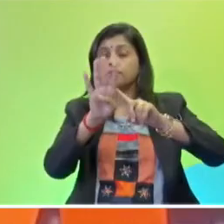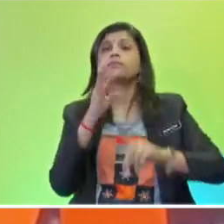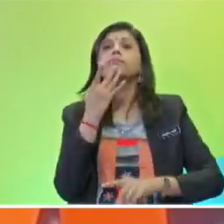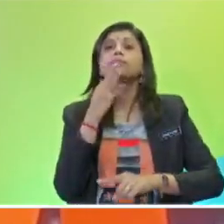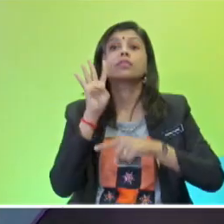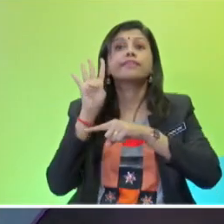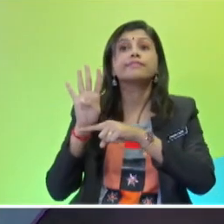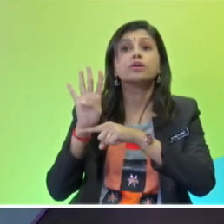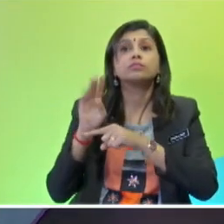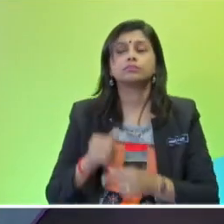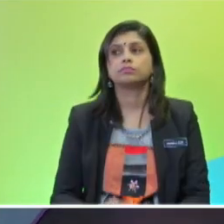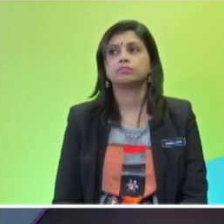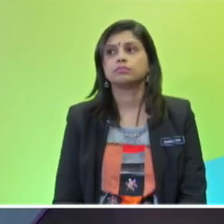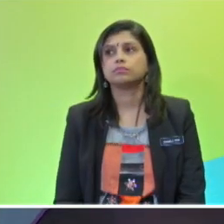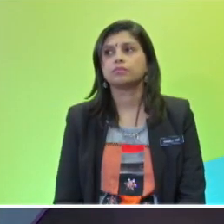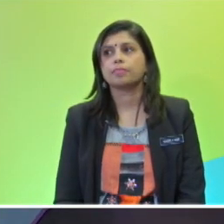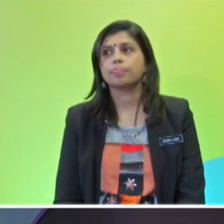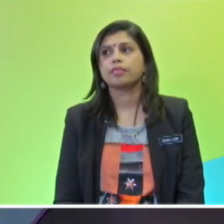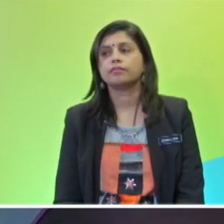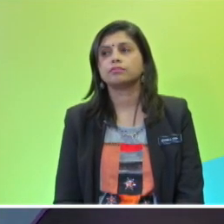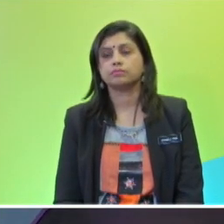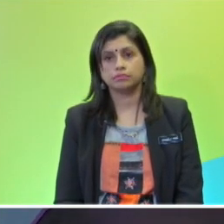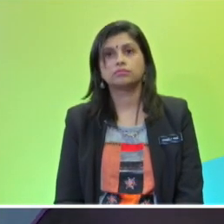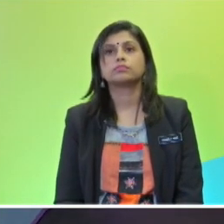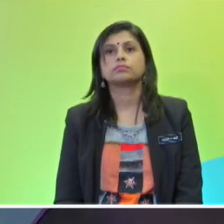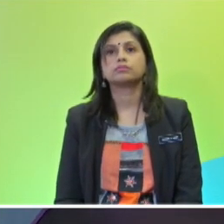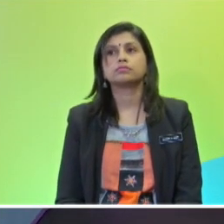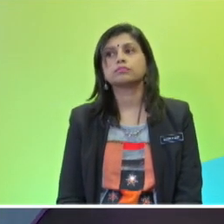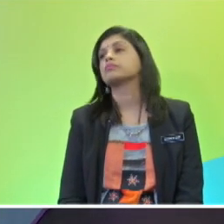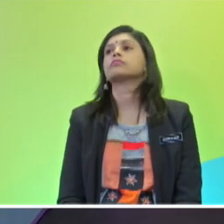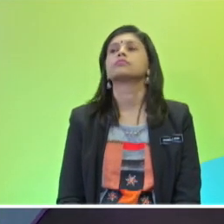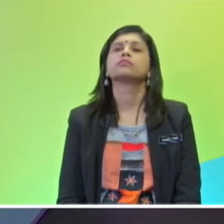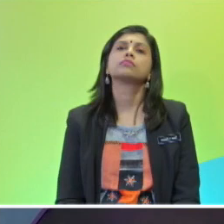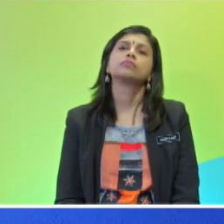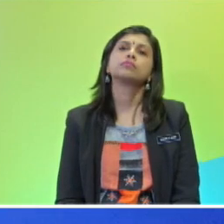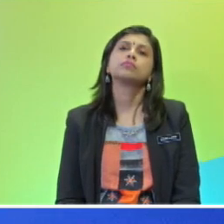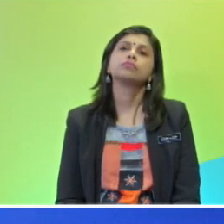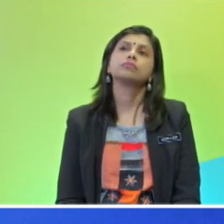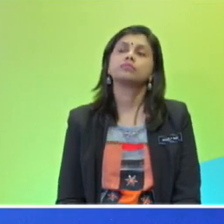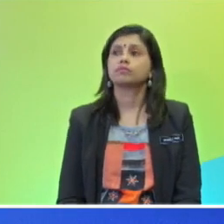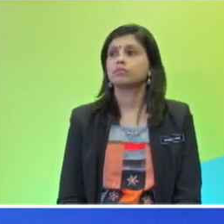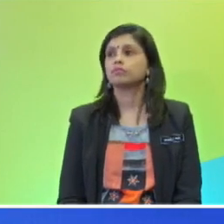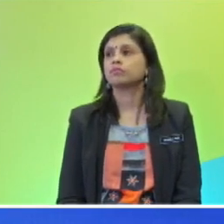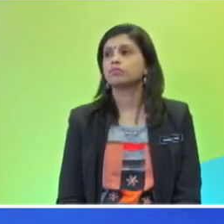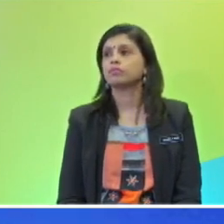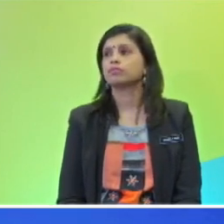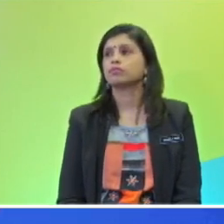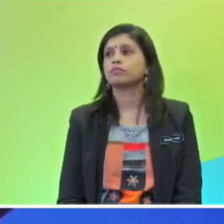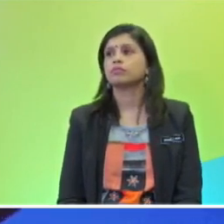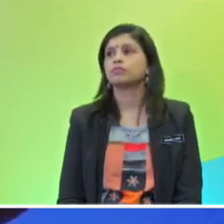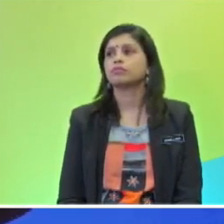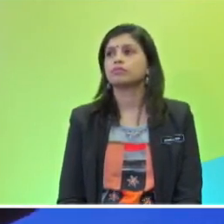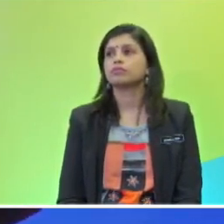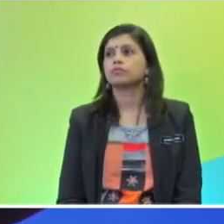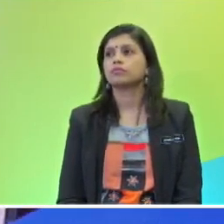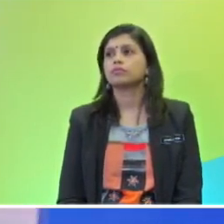Okay. Okay, so here, can you show the 4 this is out 4 of out of 5? 5. Okay, it's okay. Okay. But you must draw. Next time, make sure you draw the equal parts of the yes, 5 correct. equal